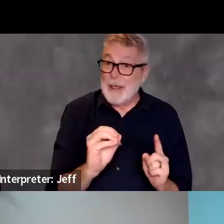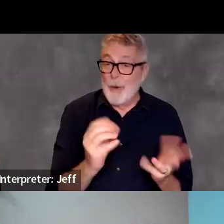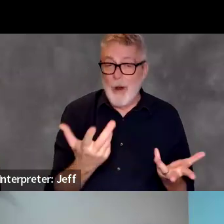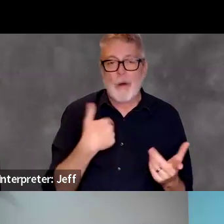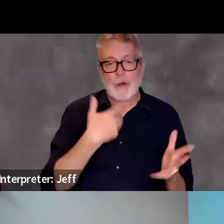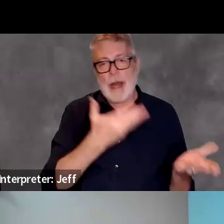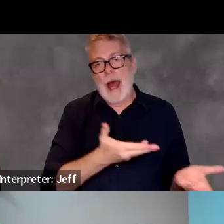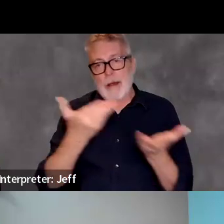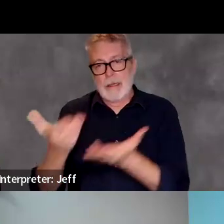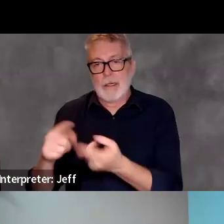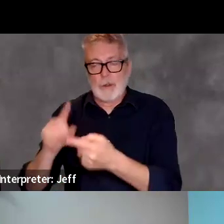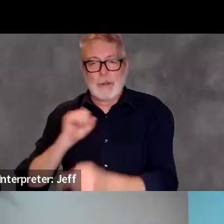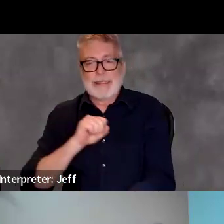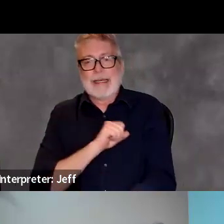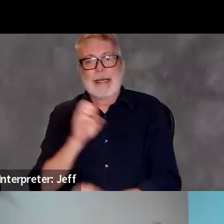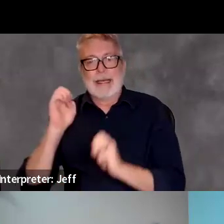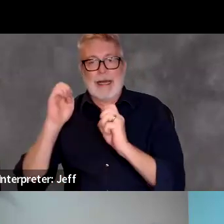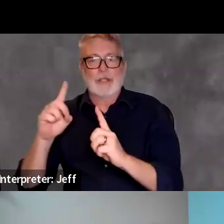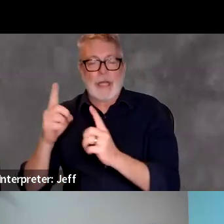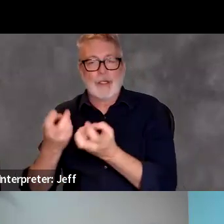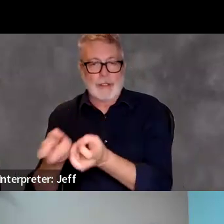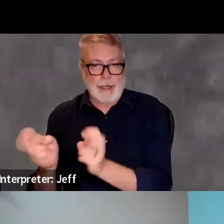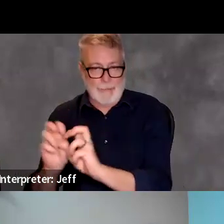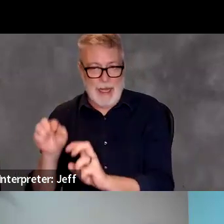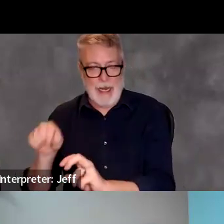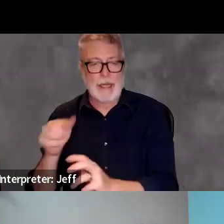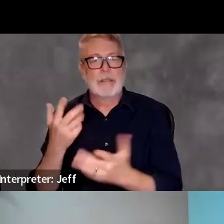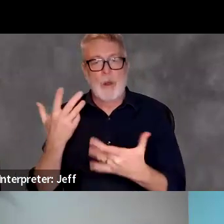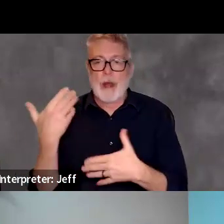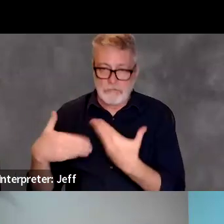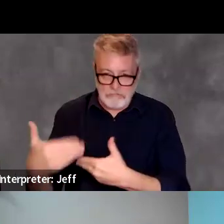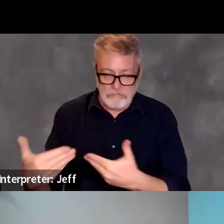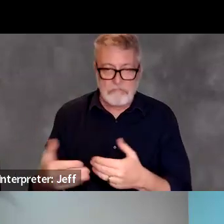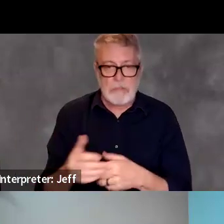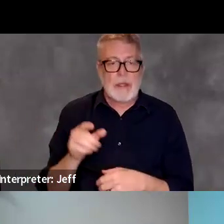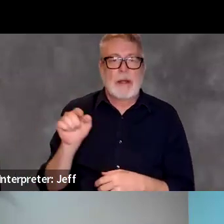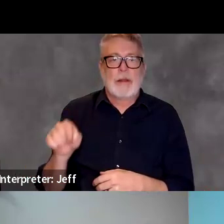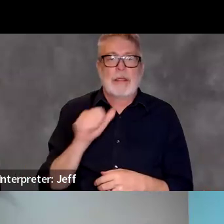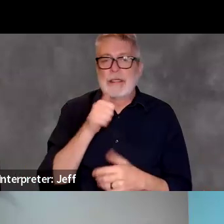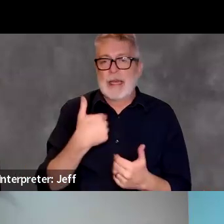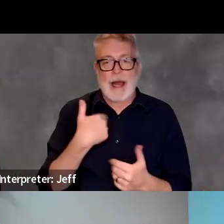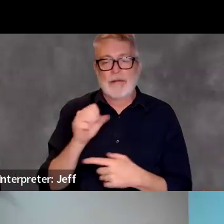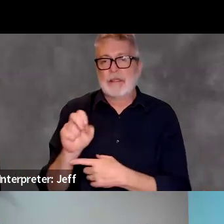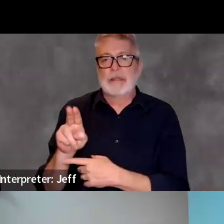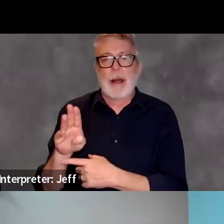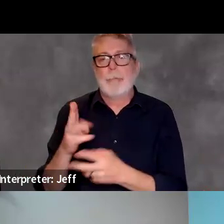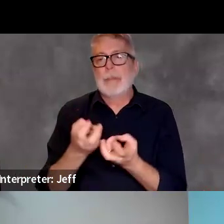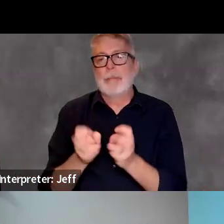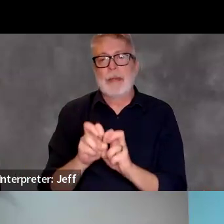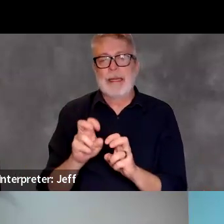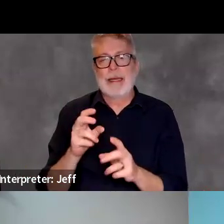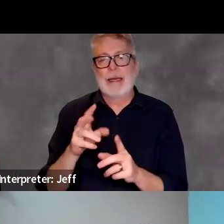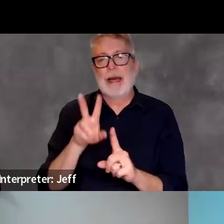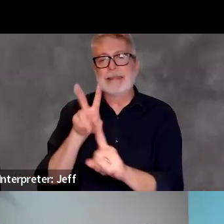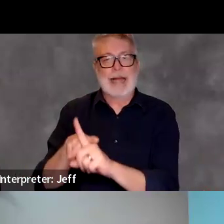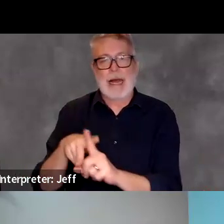now over in the Senate Education Committee. So that's well on its way. It doesn't have a subcommittee assigned yet since this just